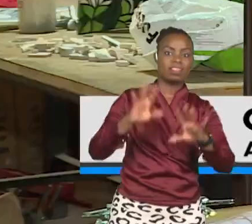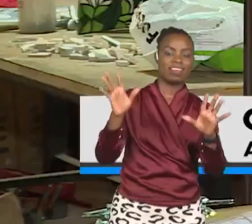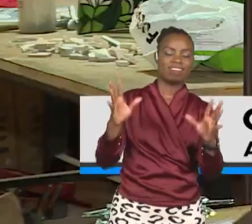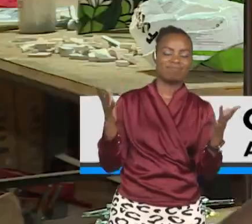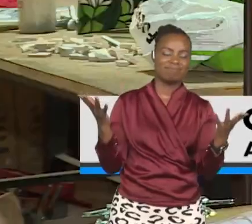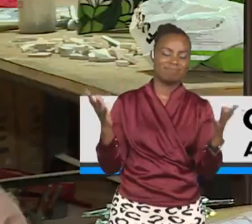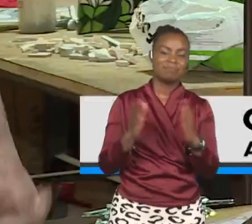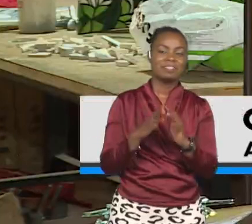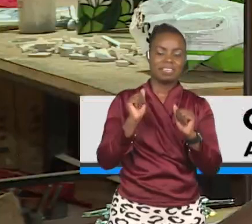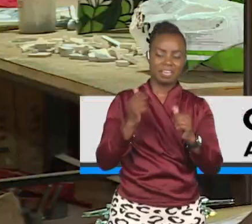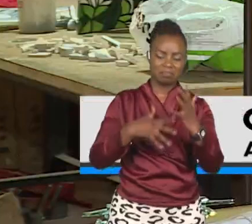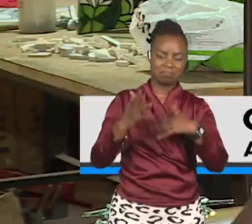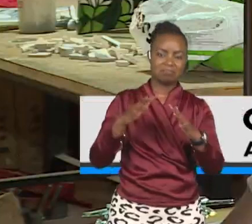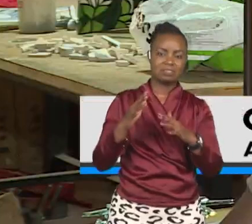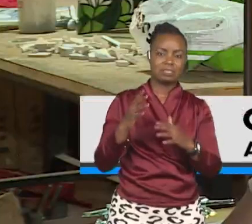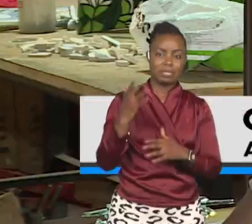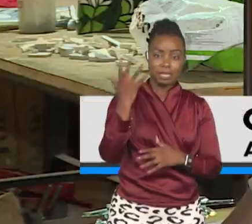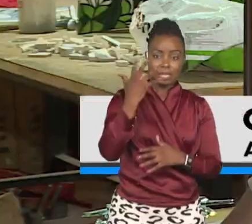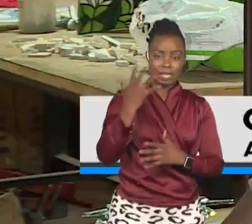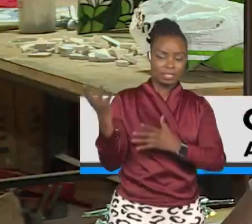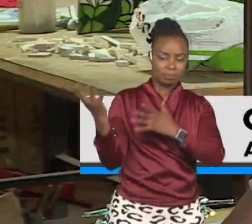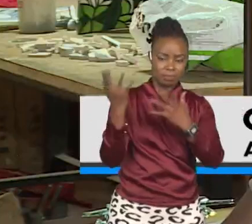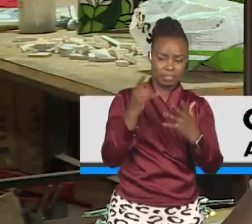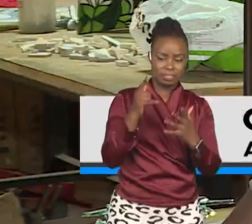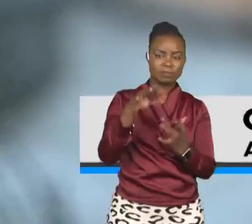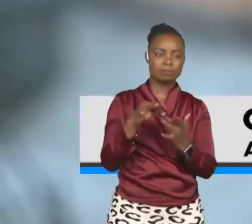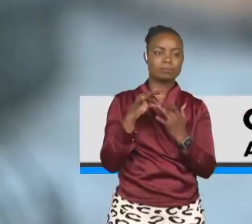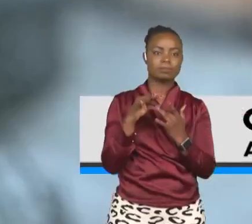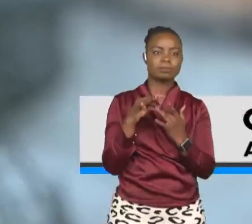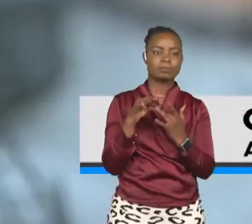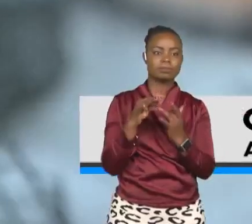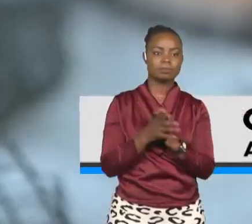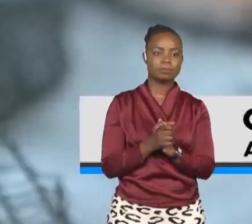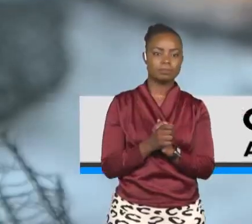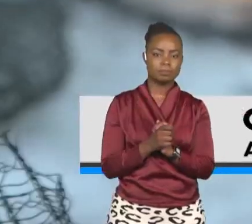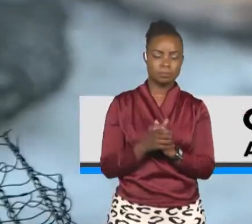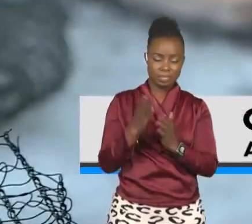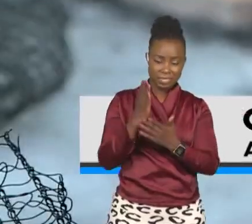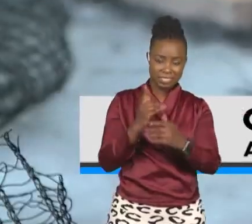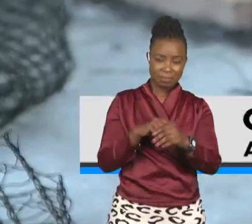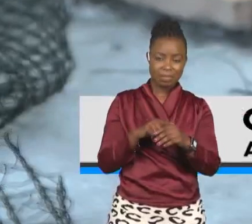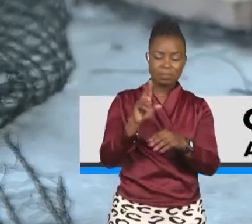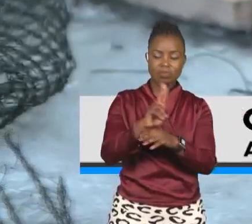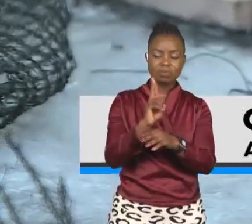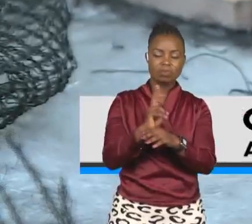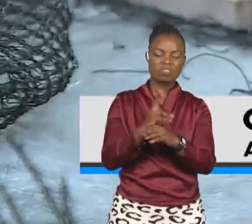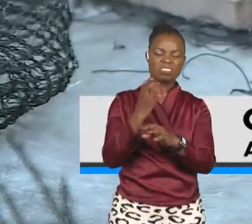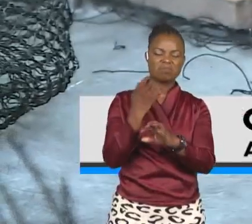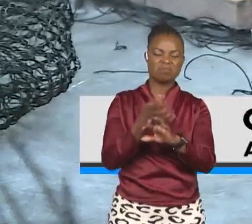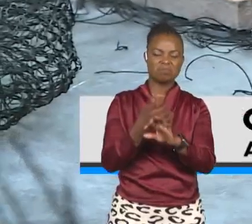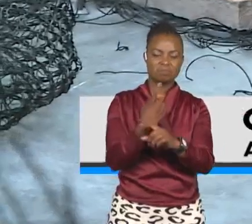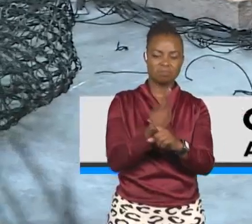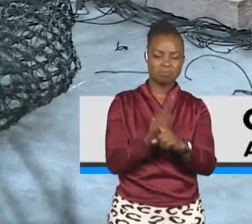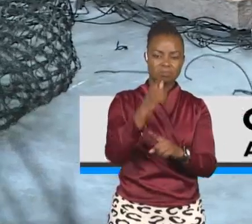So glass brings this out very, very well. At times, he also uses pieces of tiles